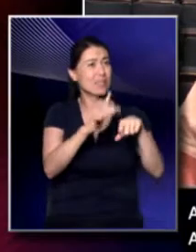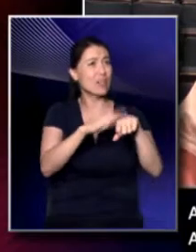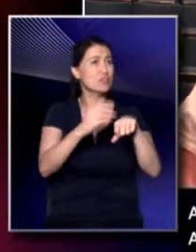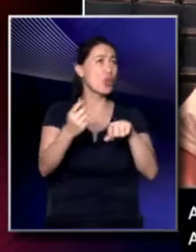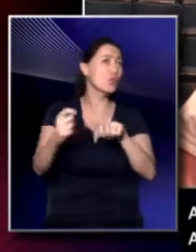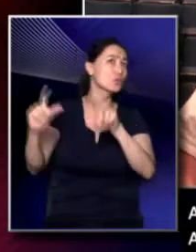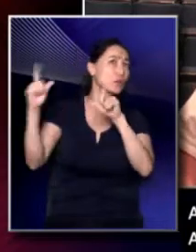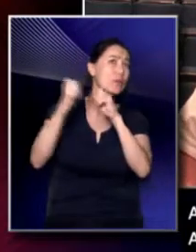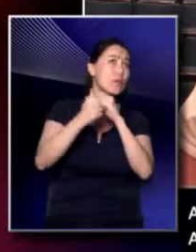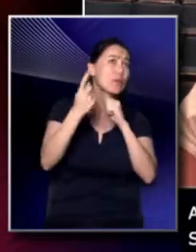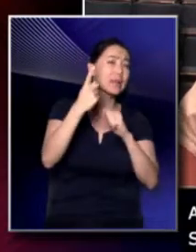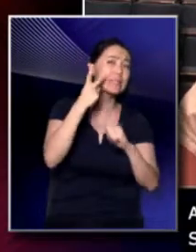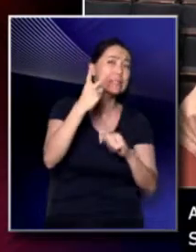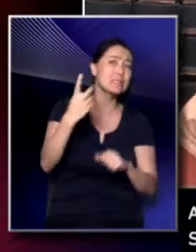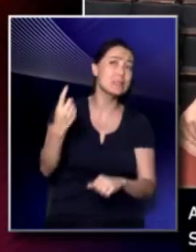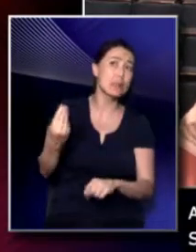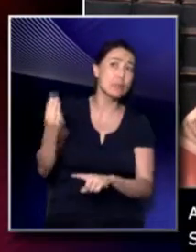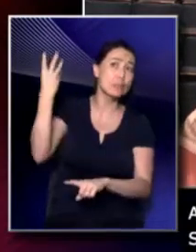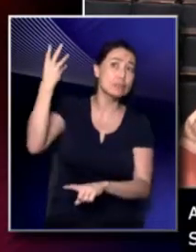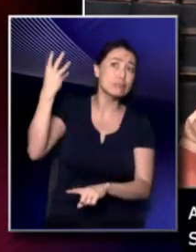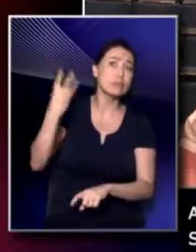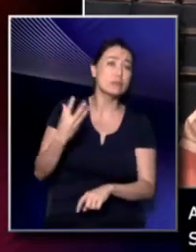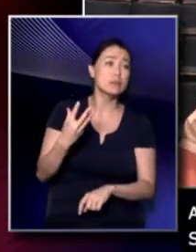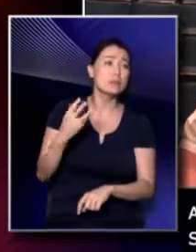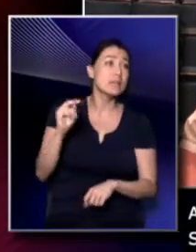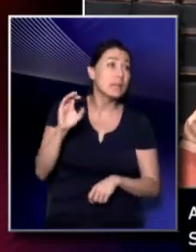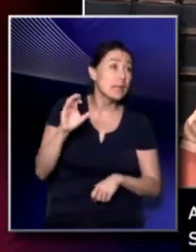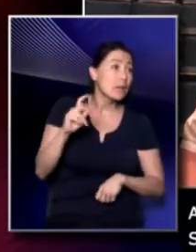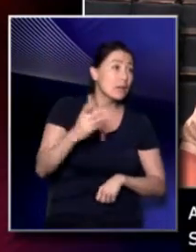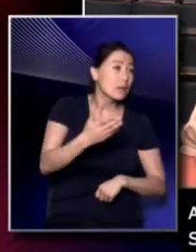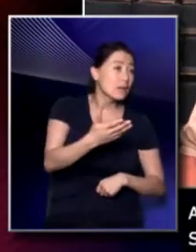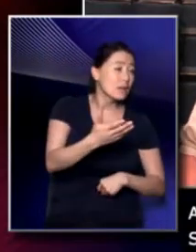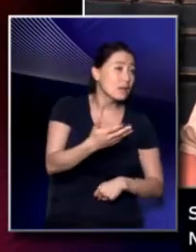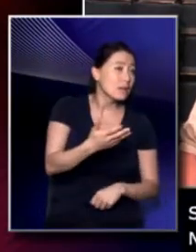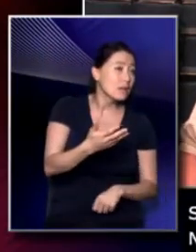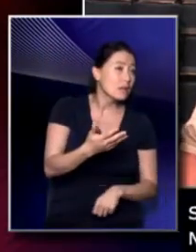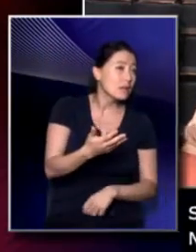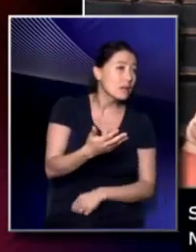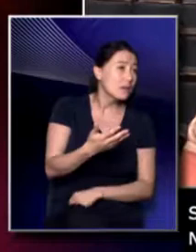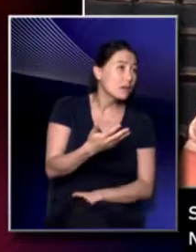for anybody else to see? Nick? Nope.